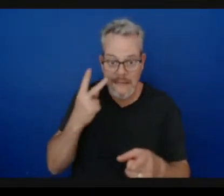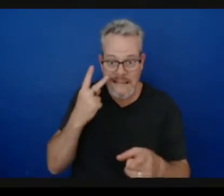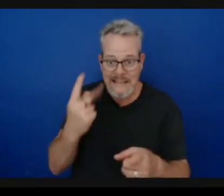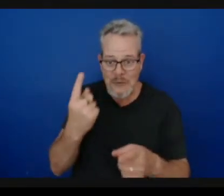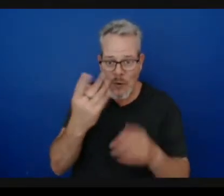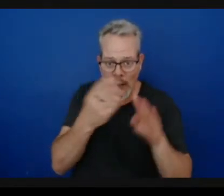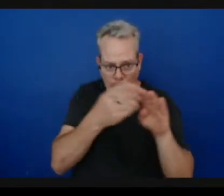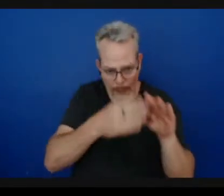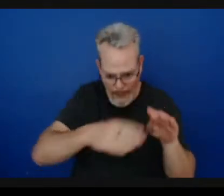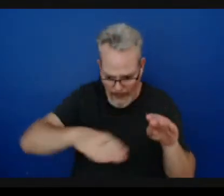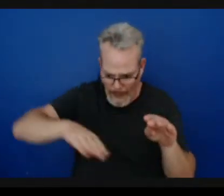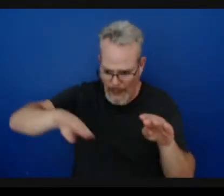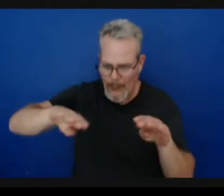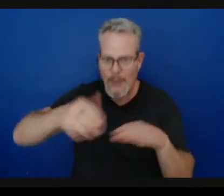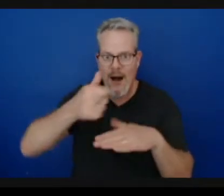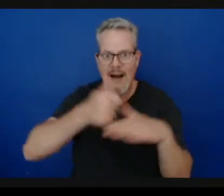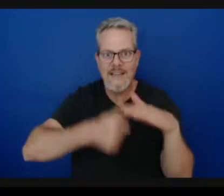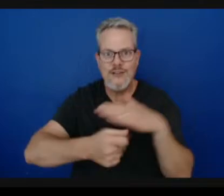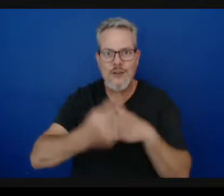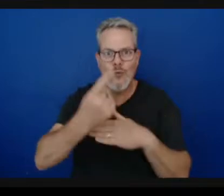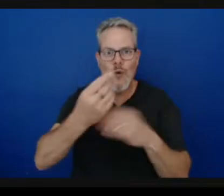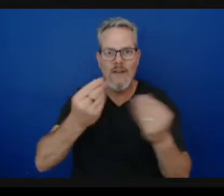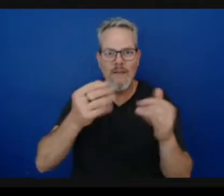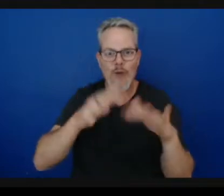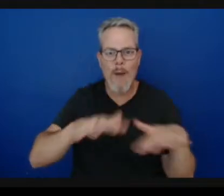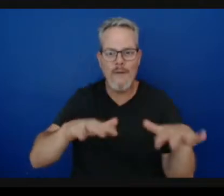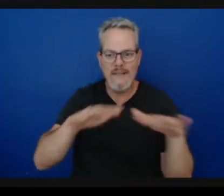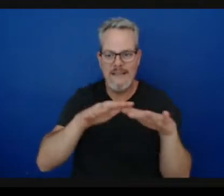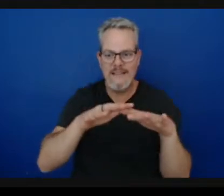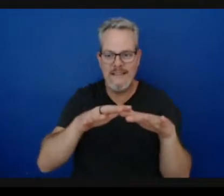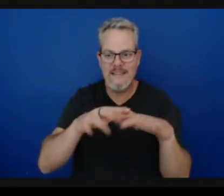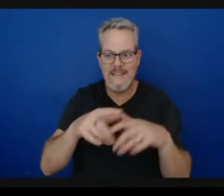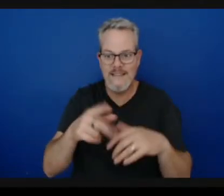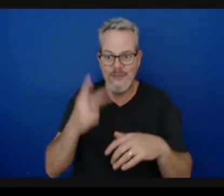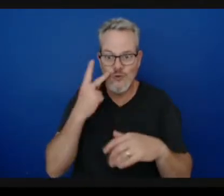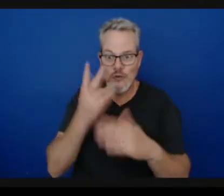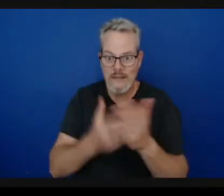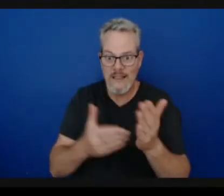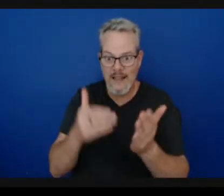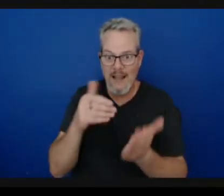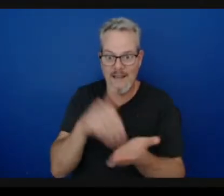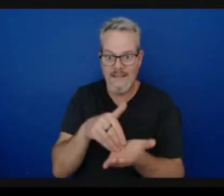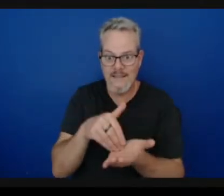properties and grew overnight. We'll see it again.